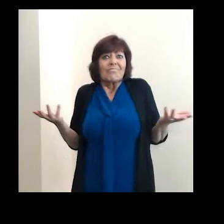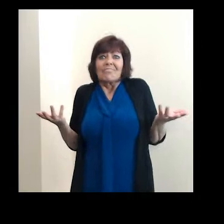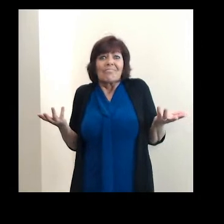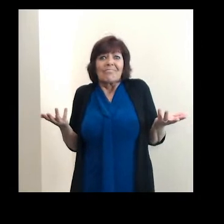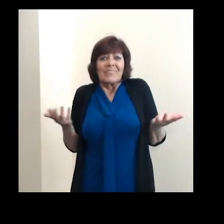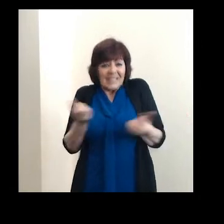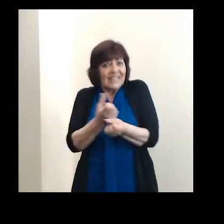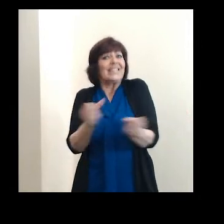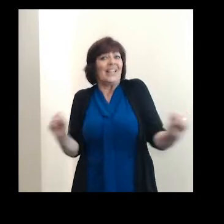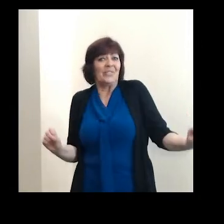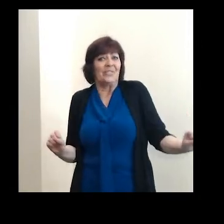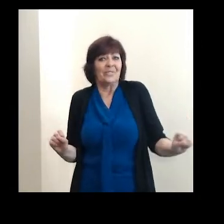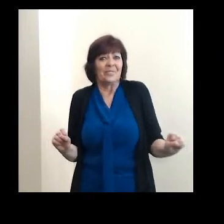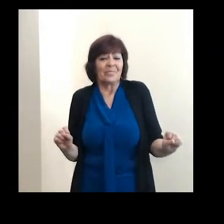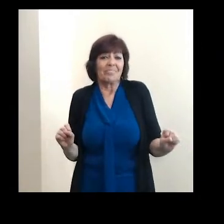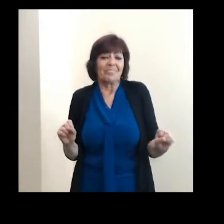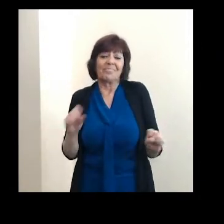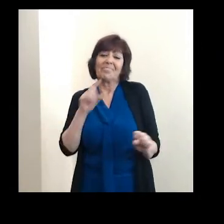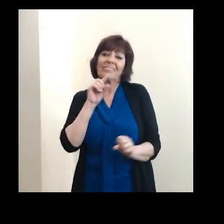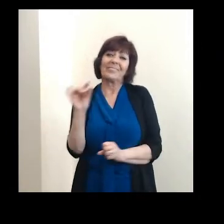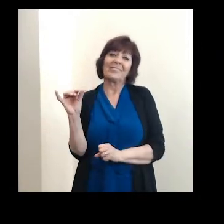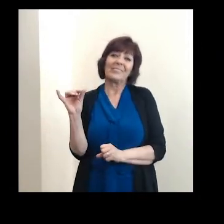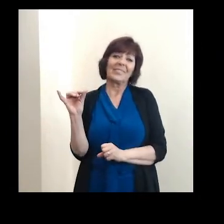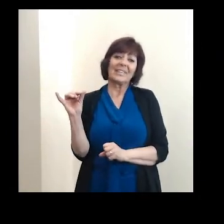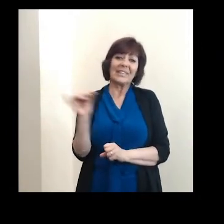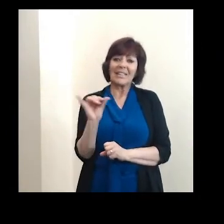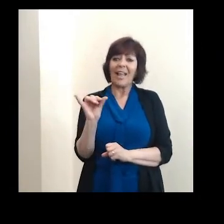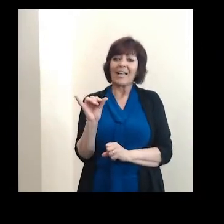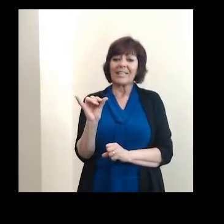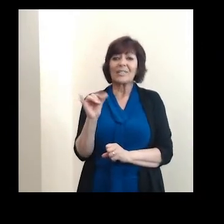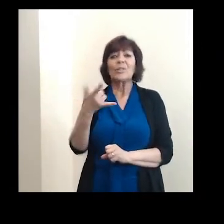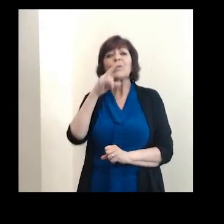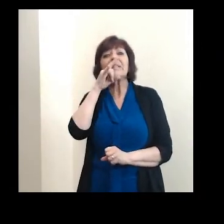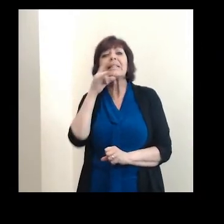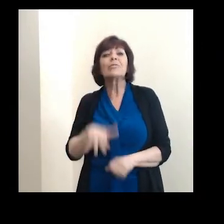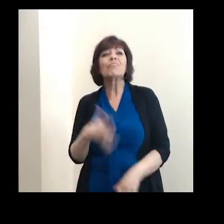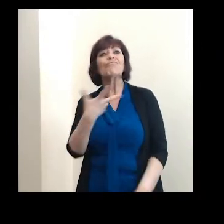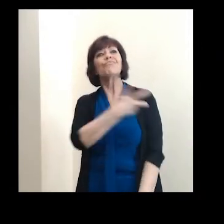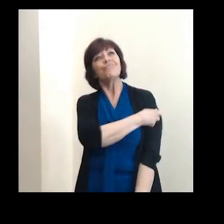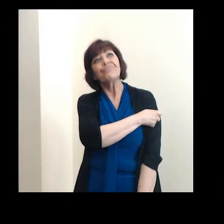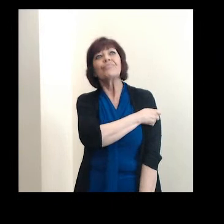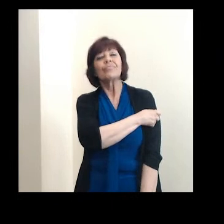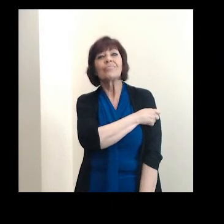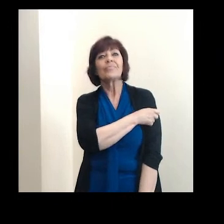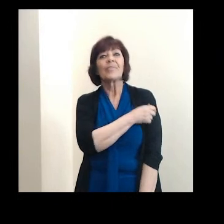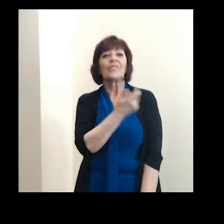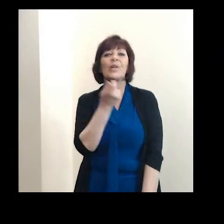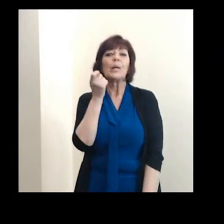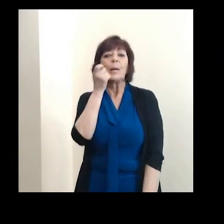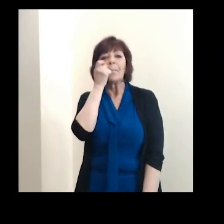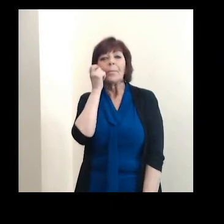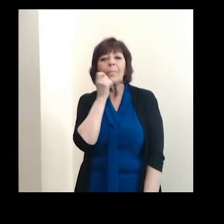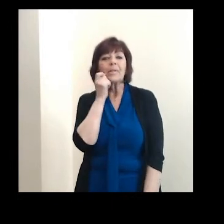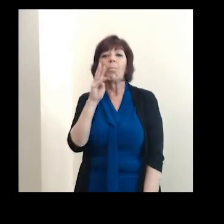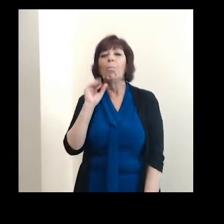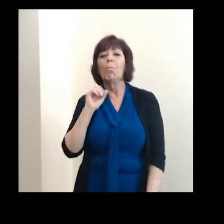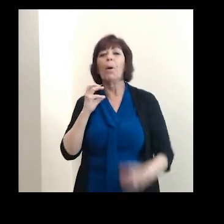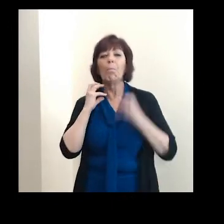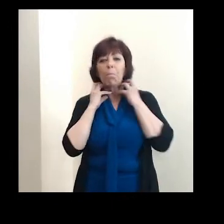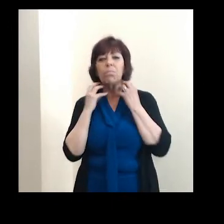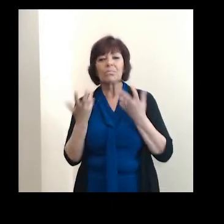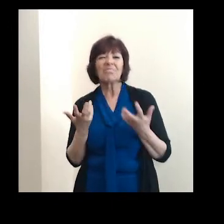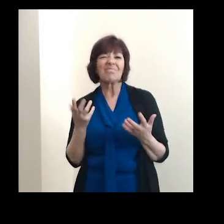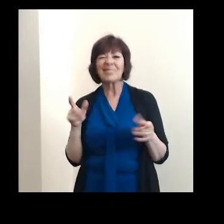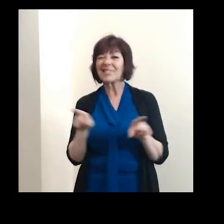It's safe. It is like the vaccines we got when we were kids for measles and mumps and things like that.